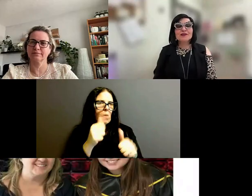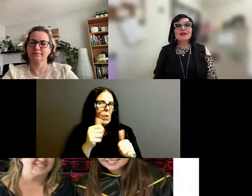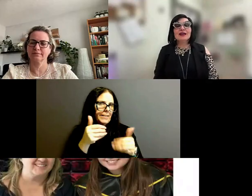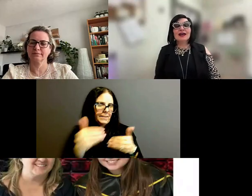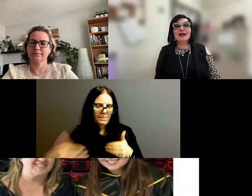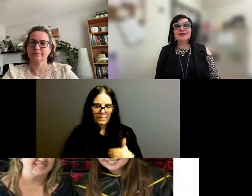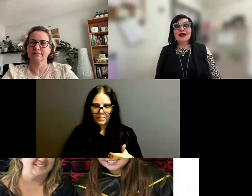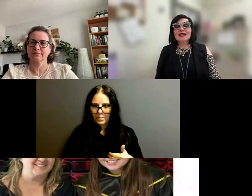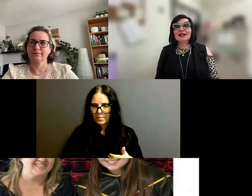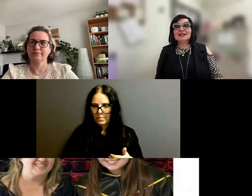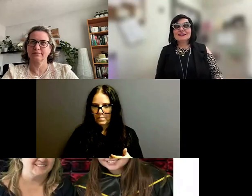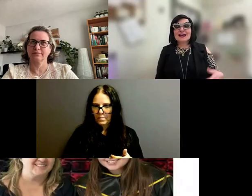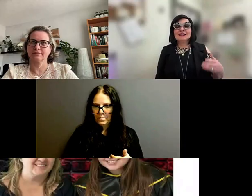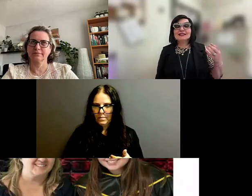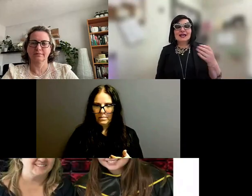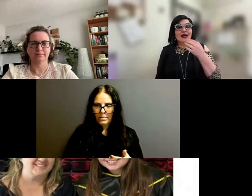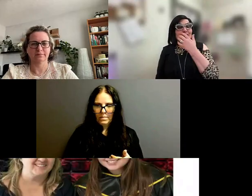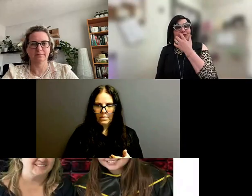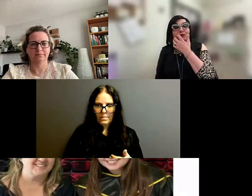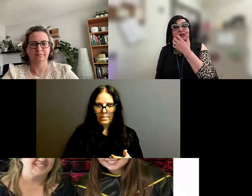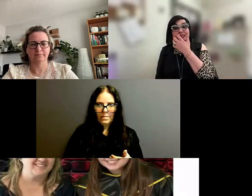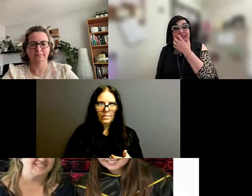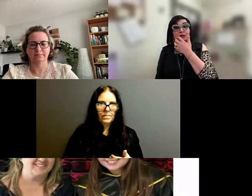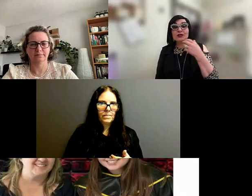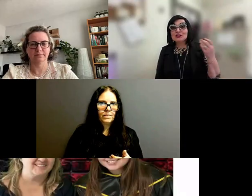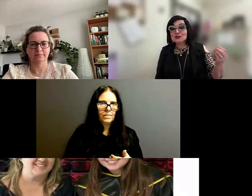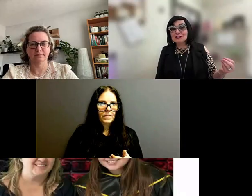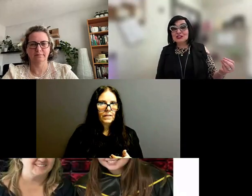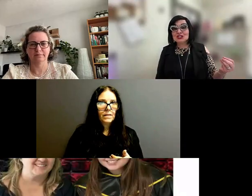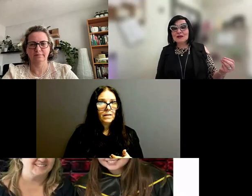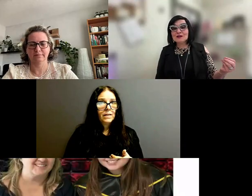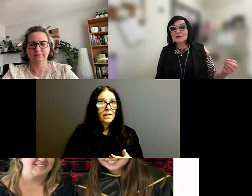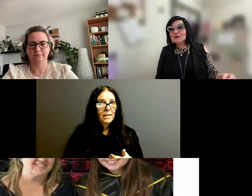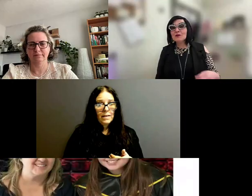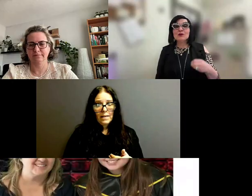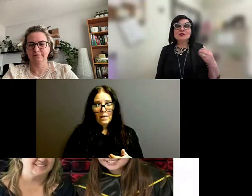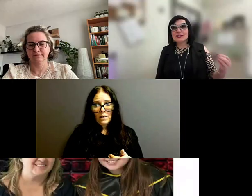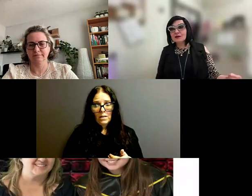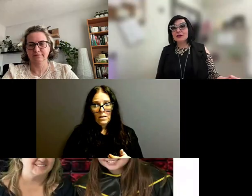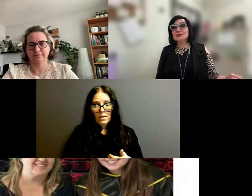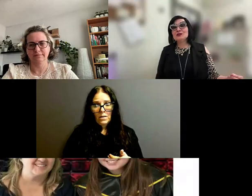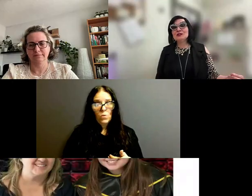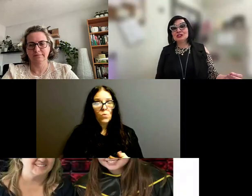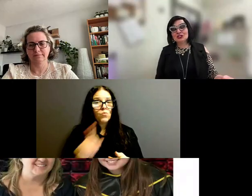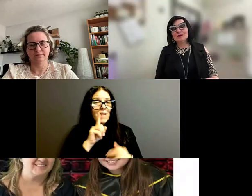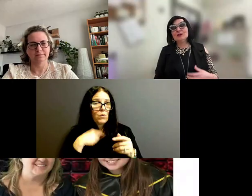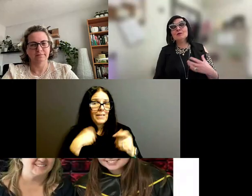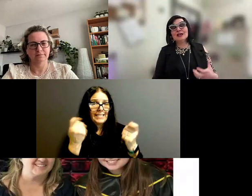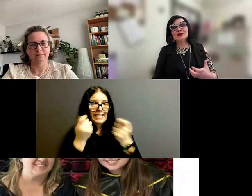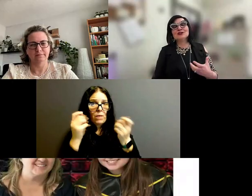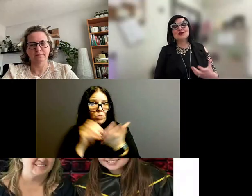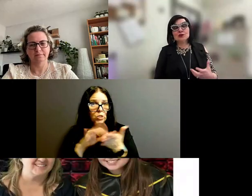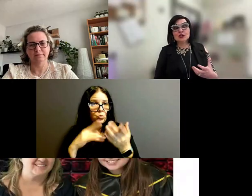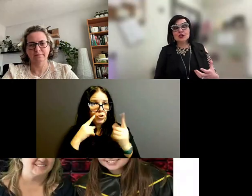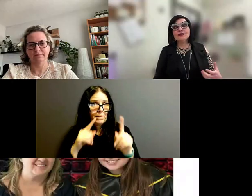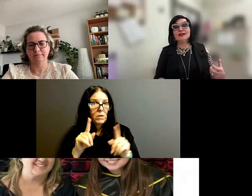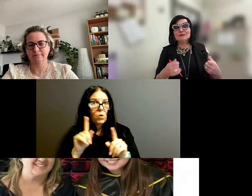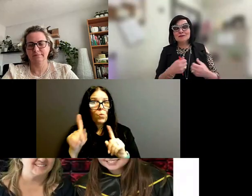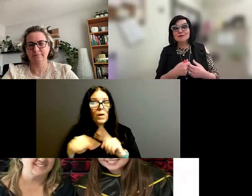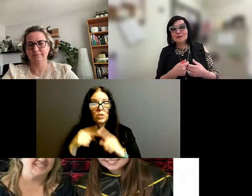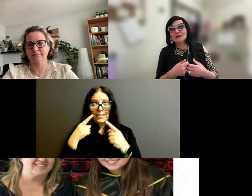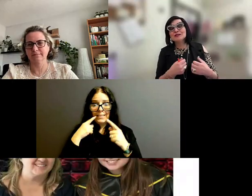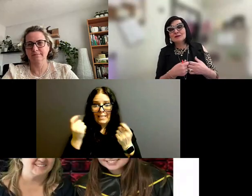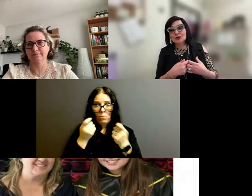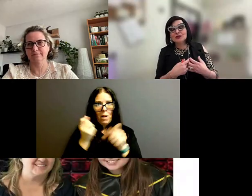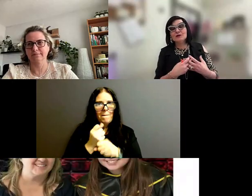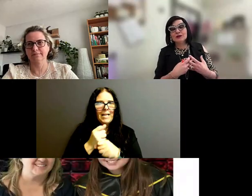point. And then, like I said, we really celebrate student achievement. And when you celebrate student achievement, you make your school look good and